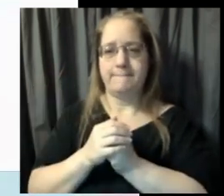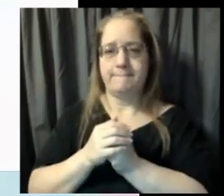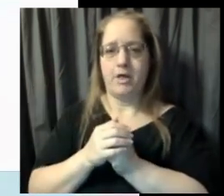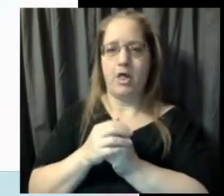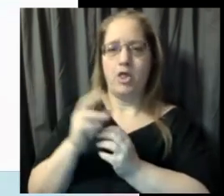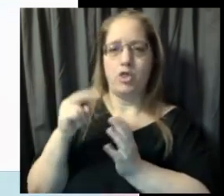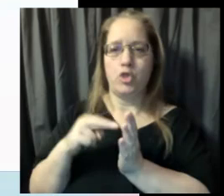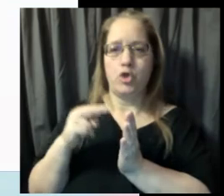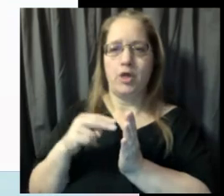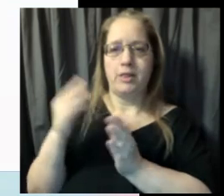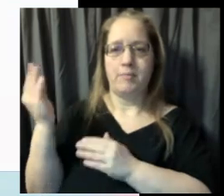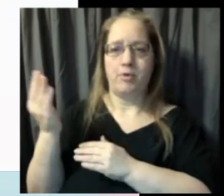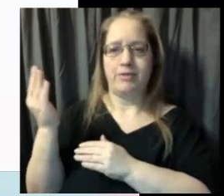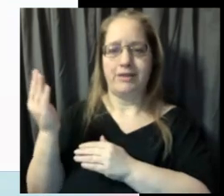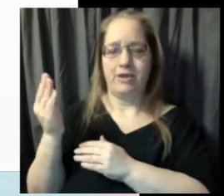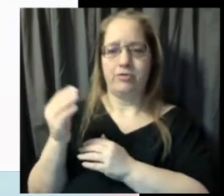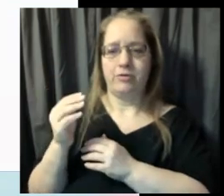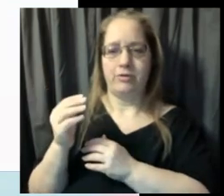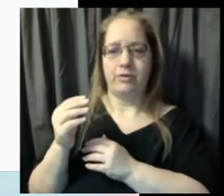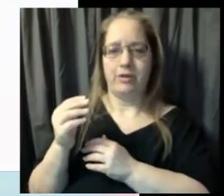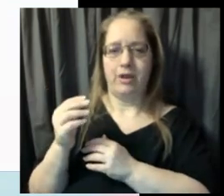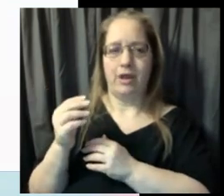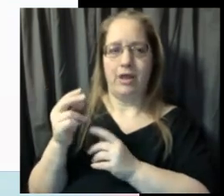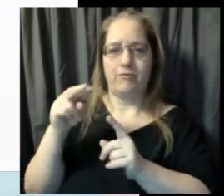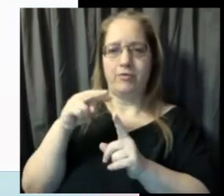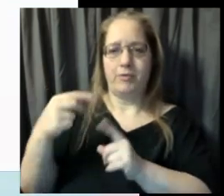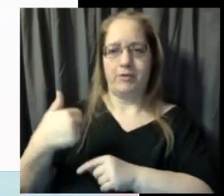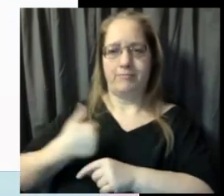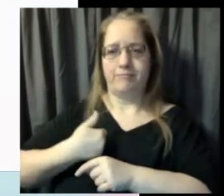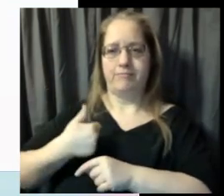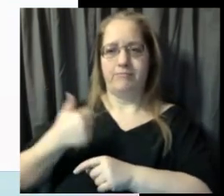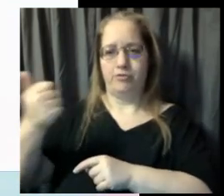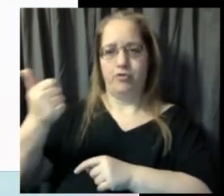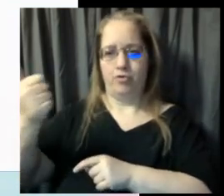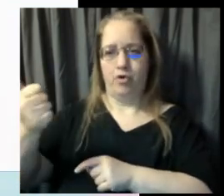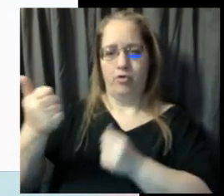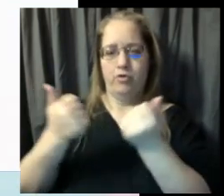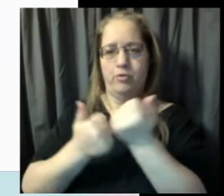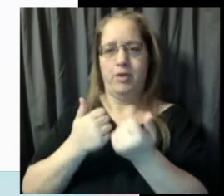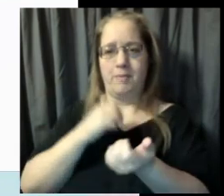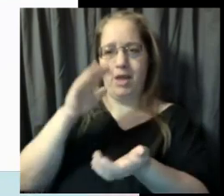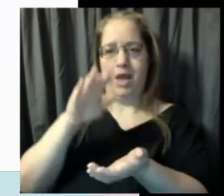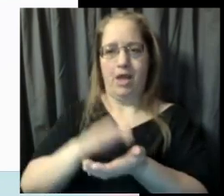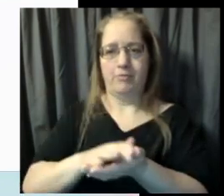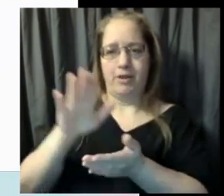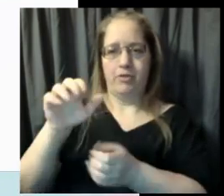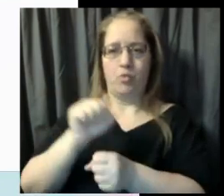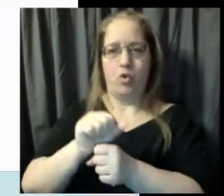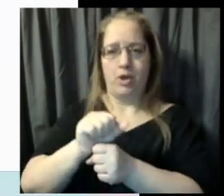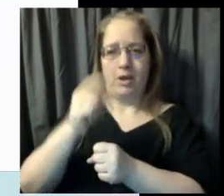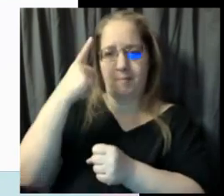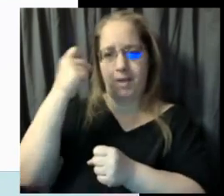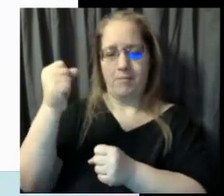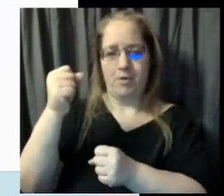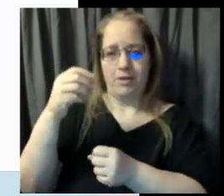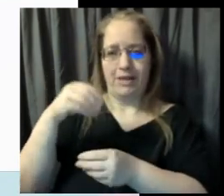at the presentation in the view of your own supports, thinking about, like I said, with my husband and his own working memory that